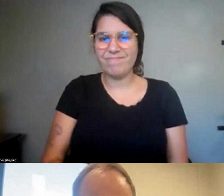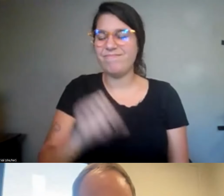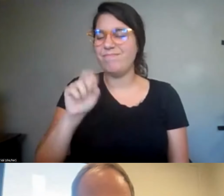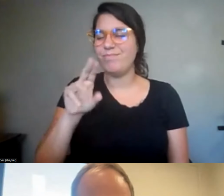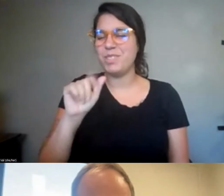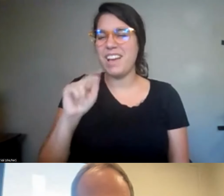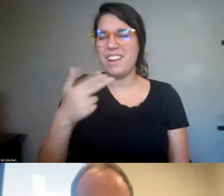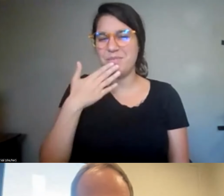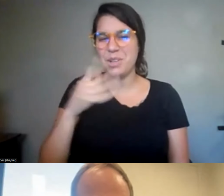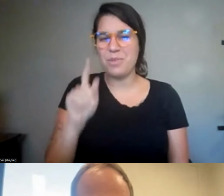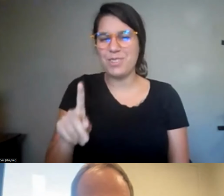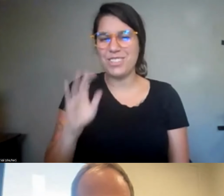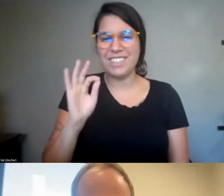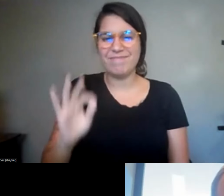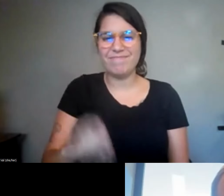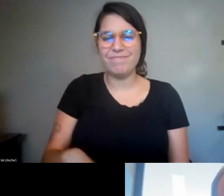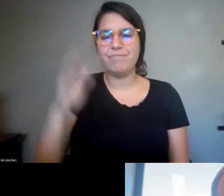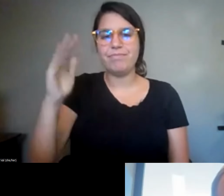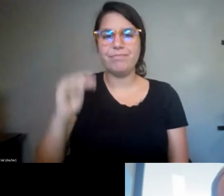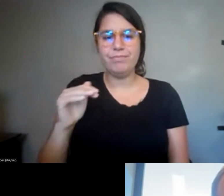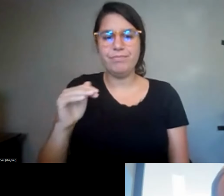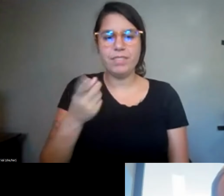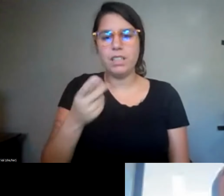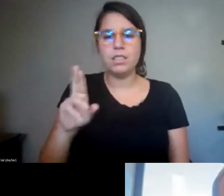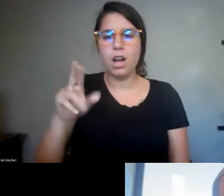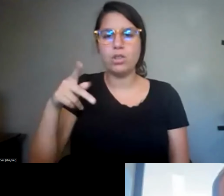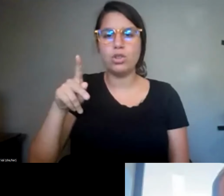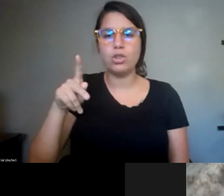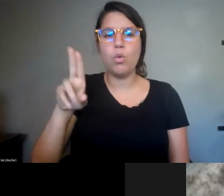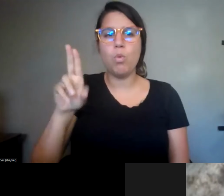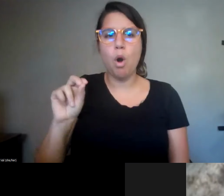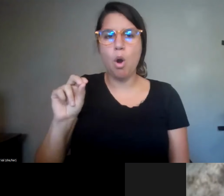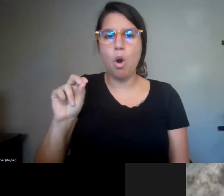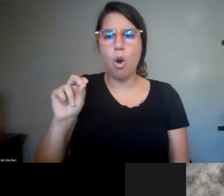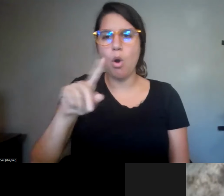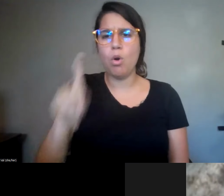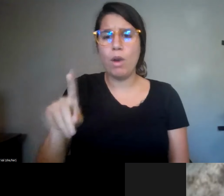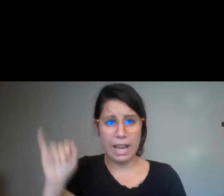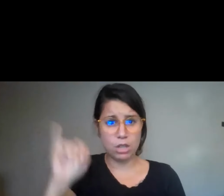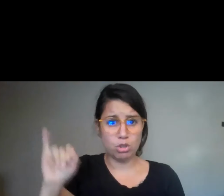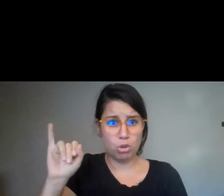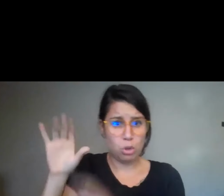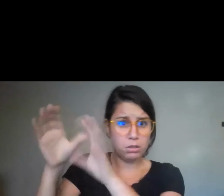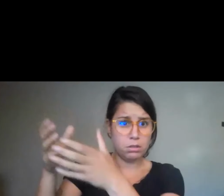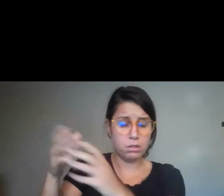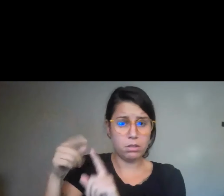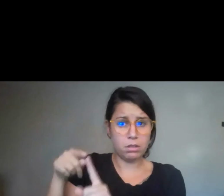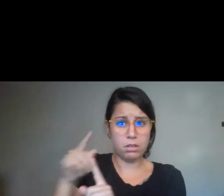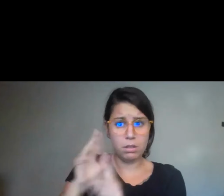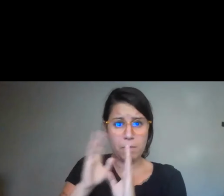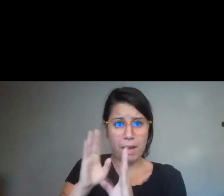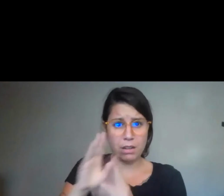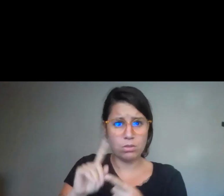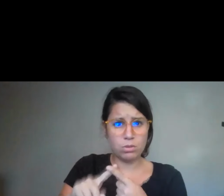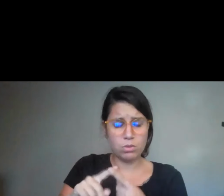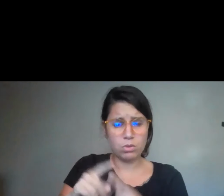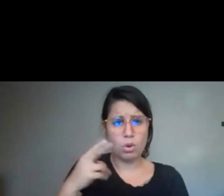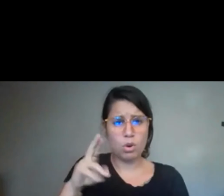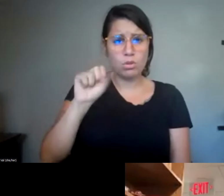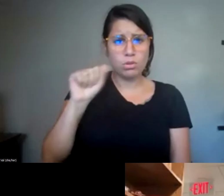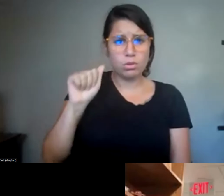you. Here's a question for Dr. Kuo. Do insurers pay attention to the HRSA roadmap?